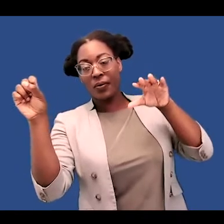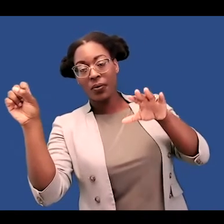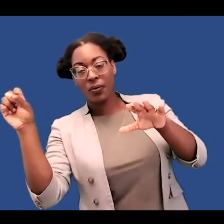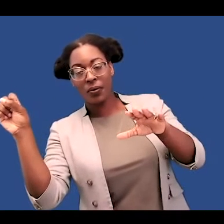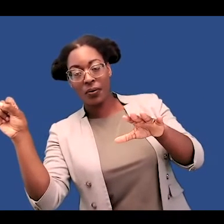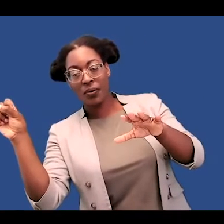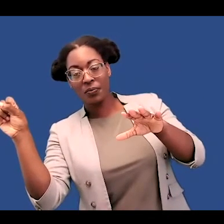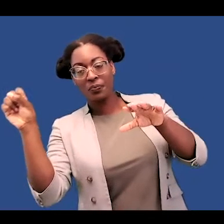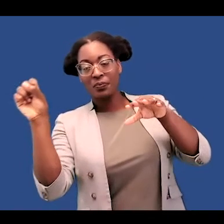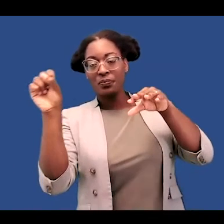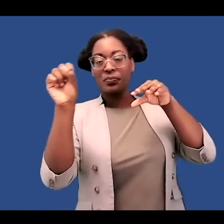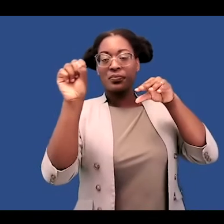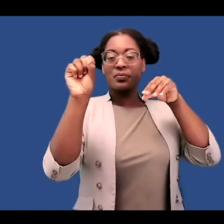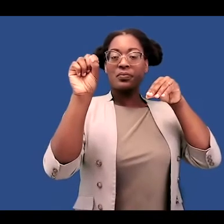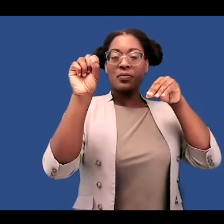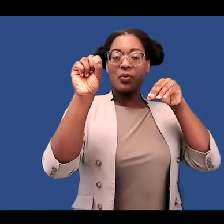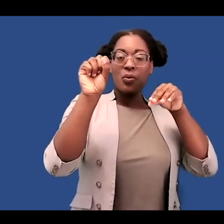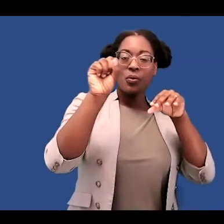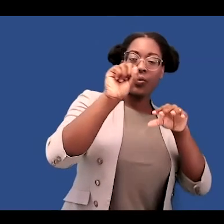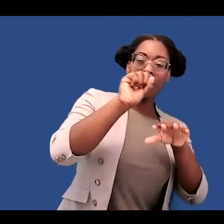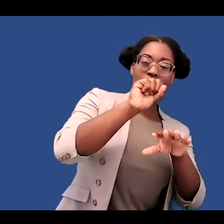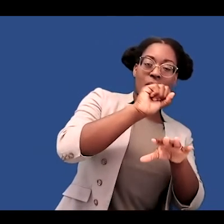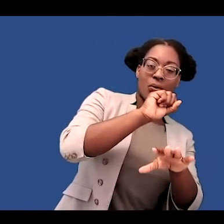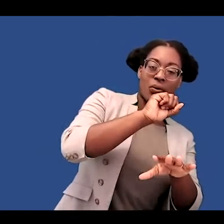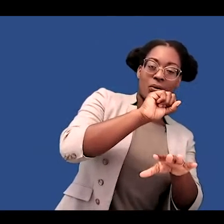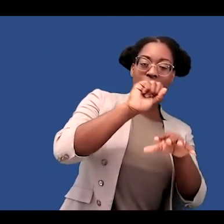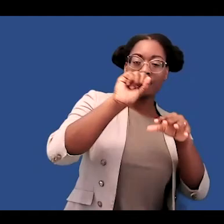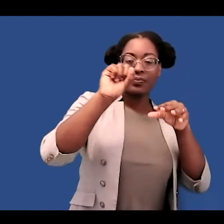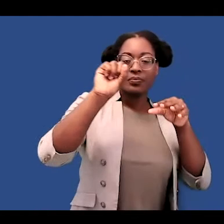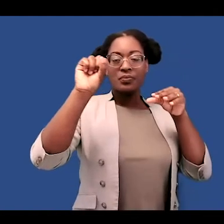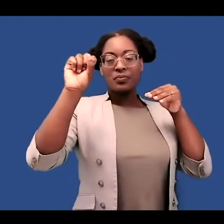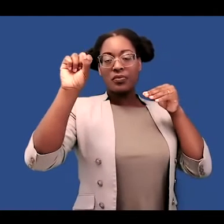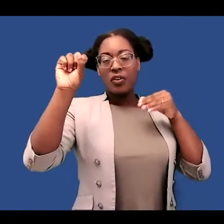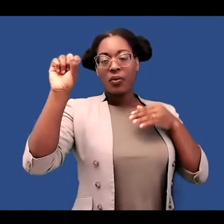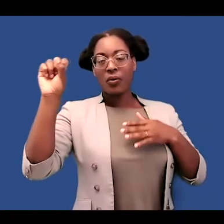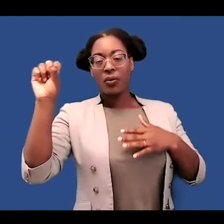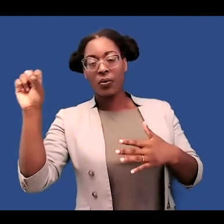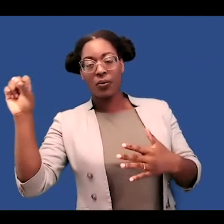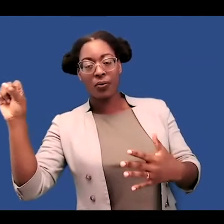shifting your weight over to the opposite side. Nice